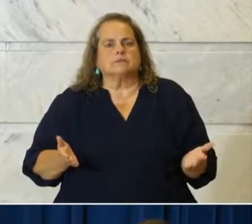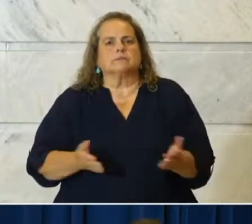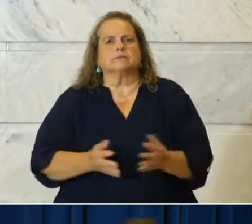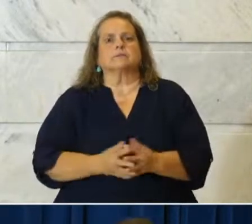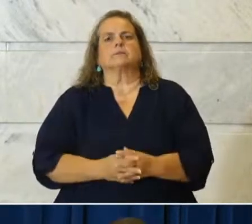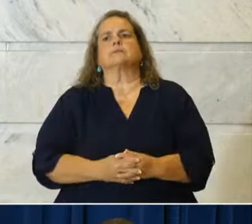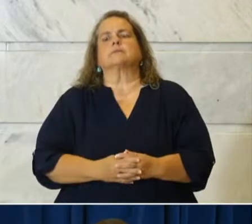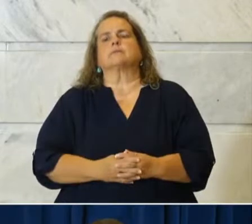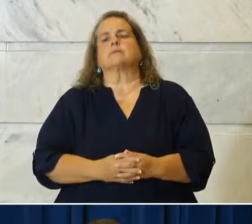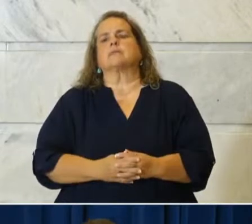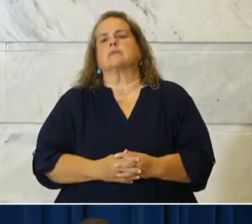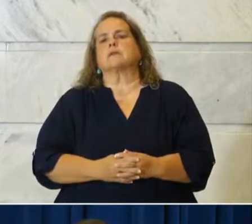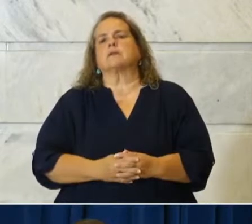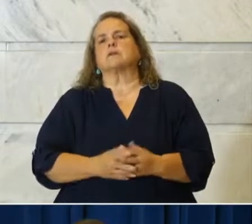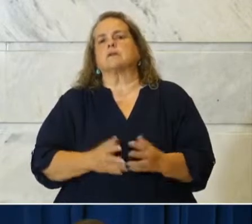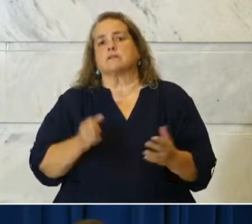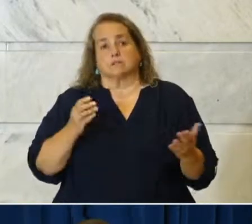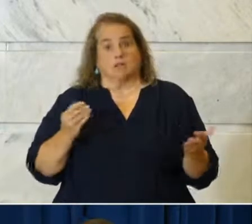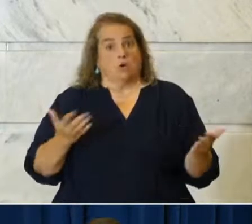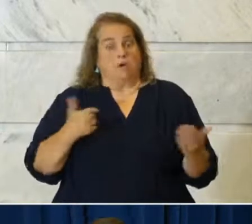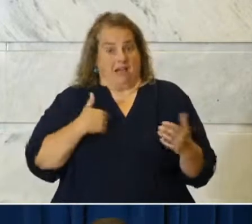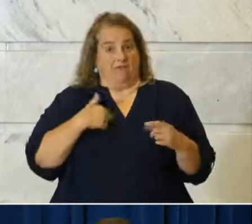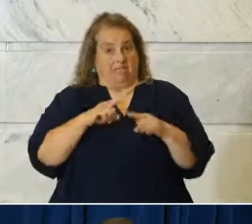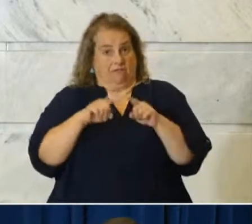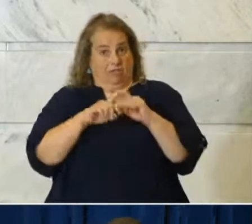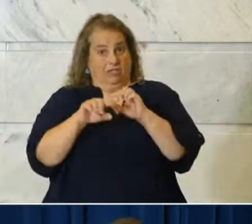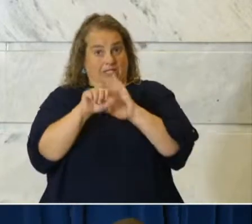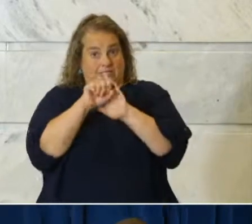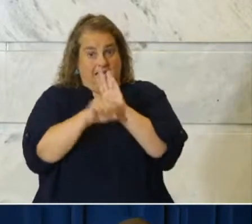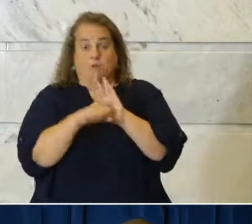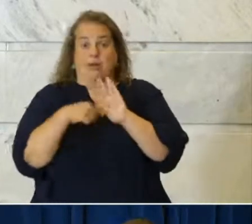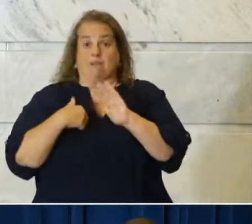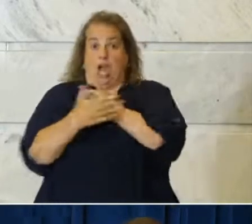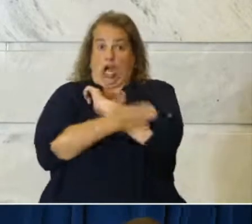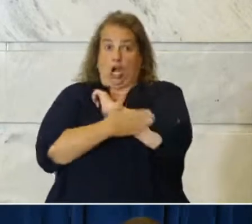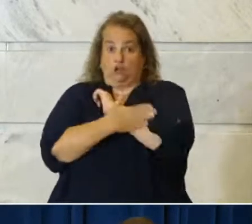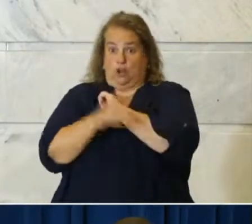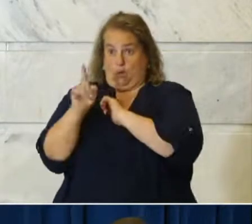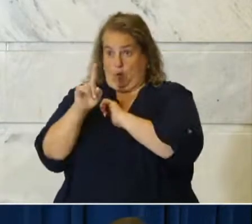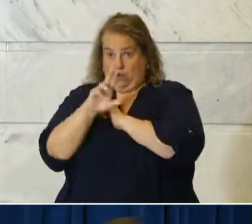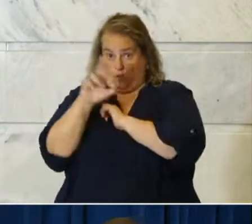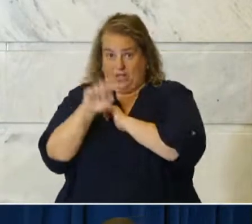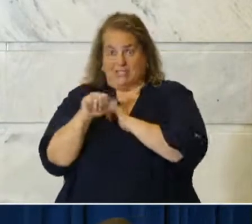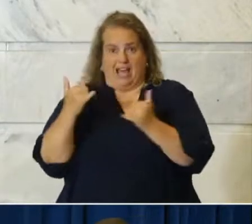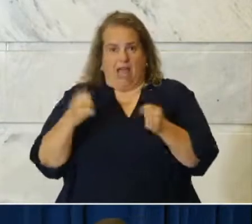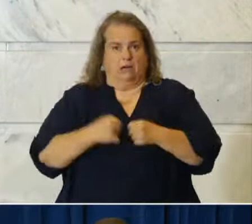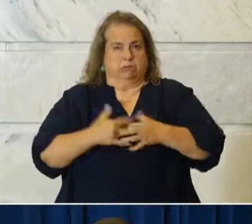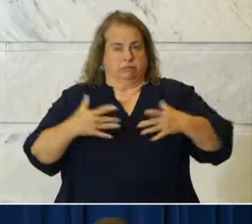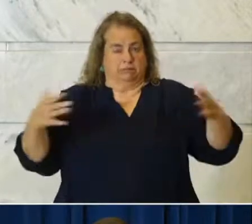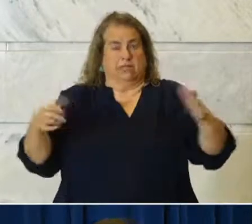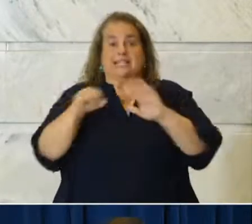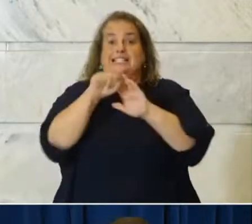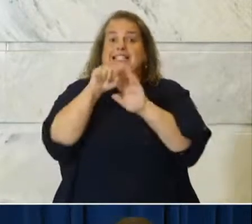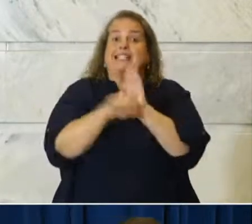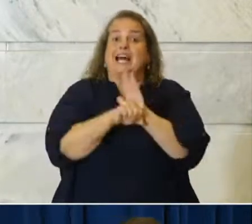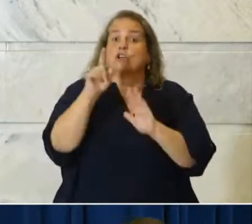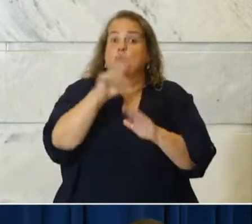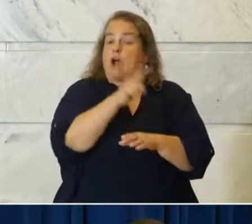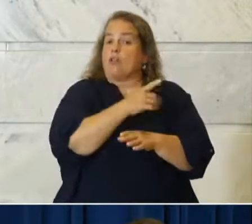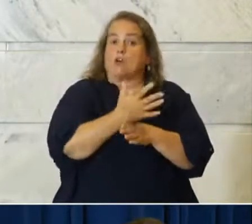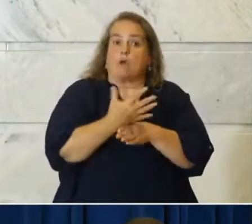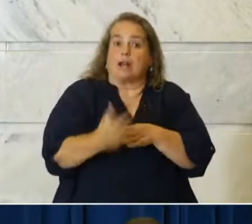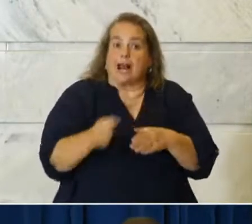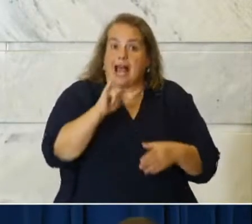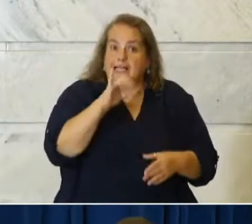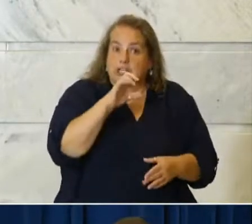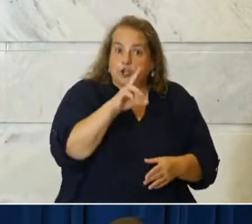So we got the country where cases are exploding. We have states where cases are growing so fast they're running out of ICU beds and hospital beds, and doctors are